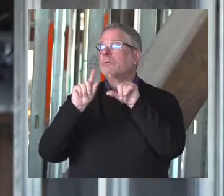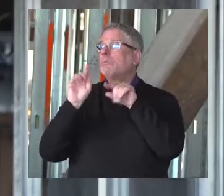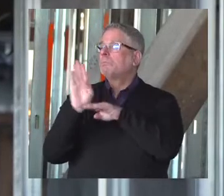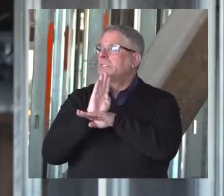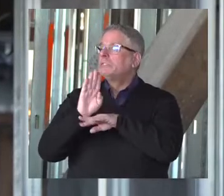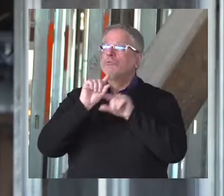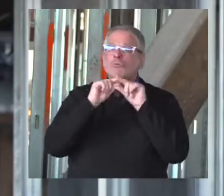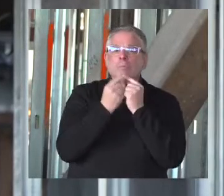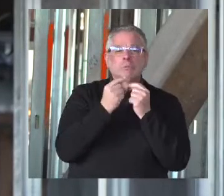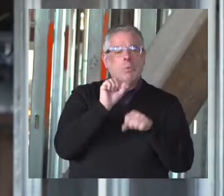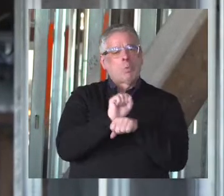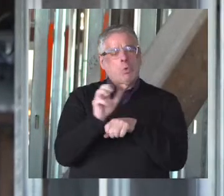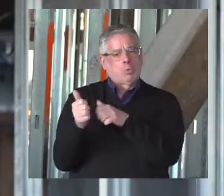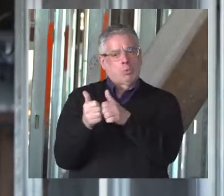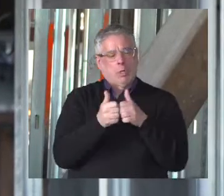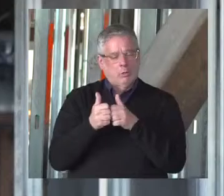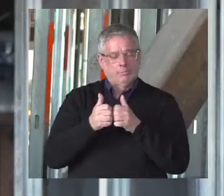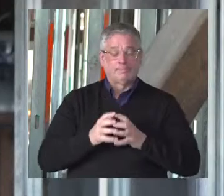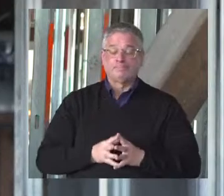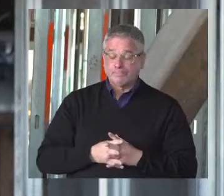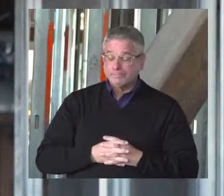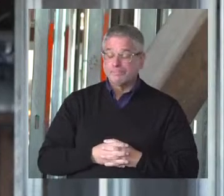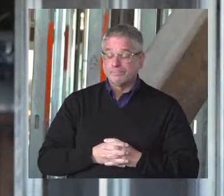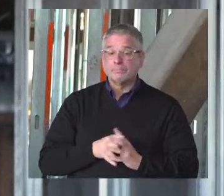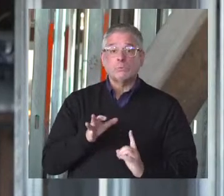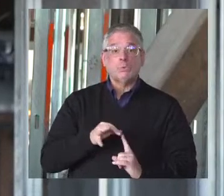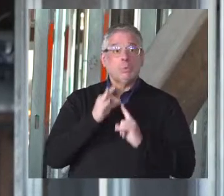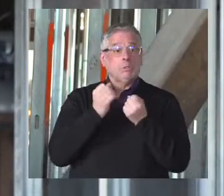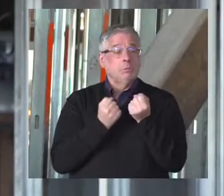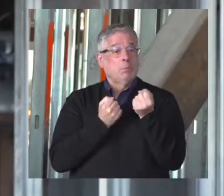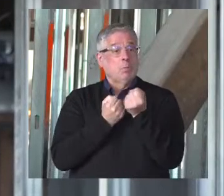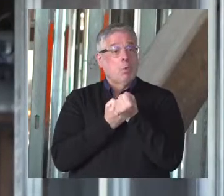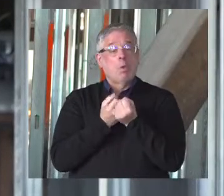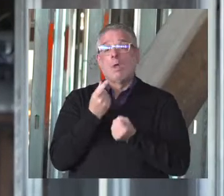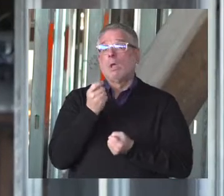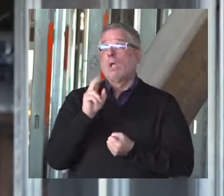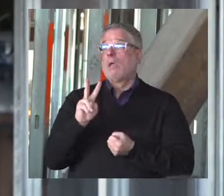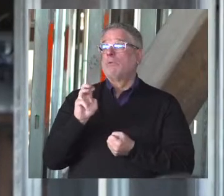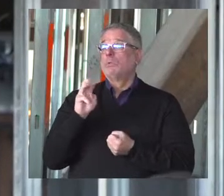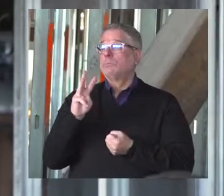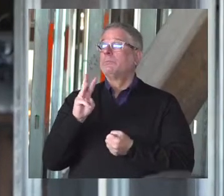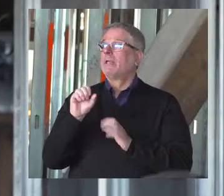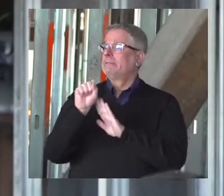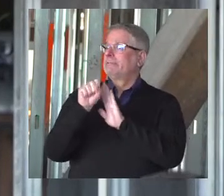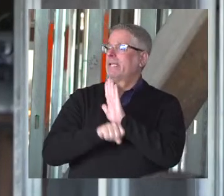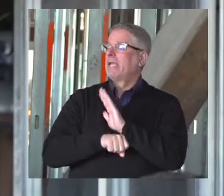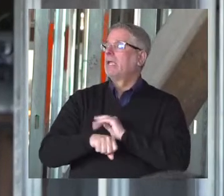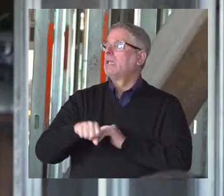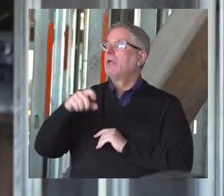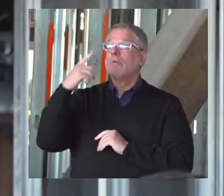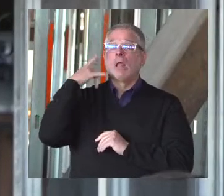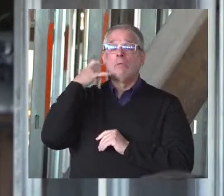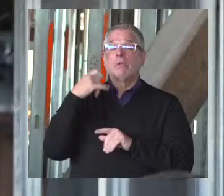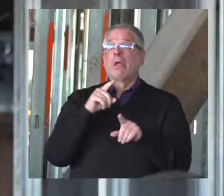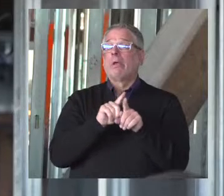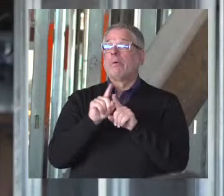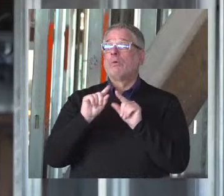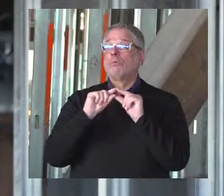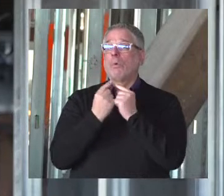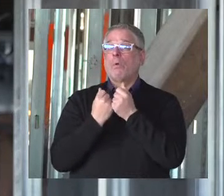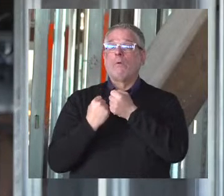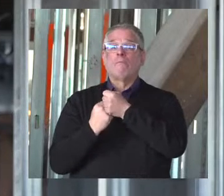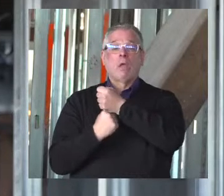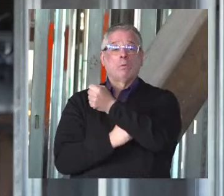work together. With significant support from Governor Newsom and the state of California, as well as a group of